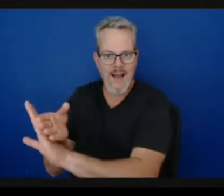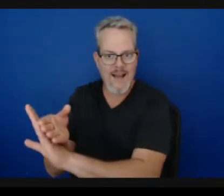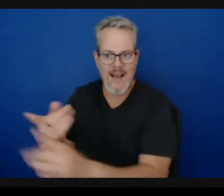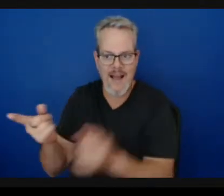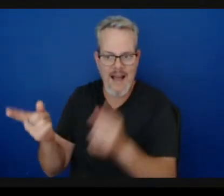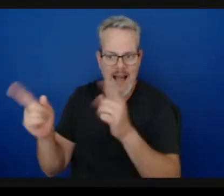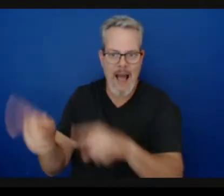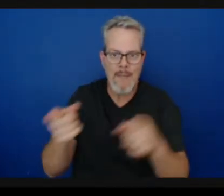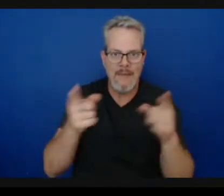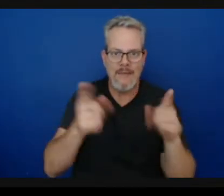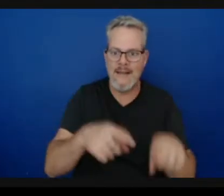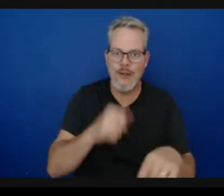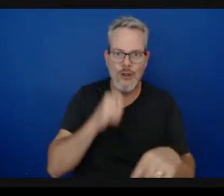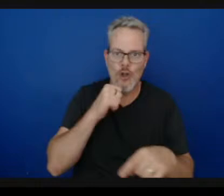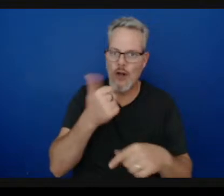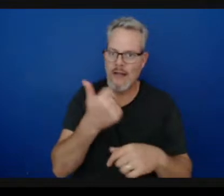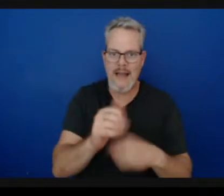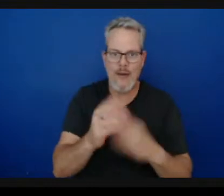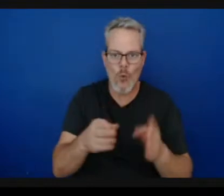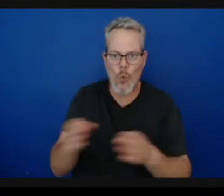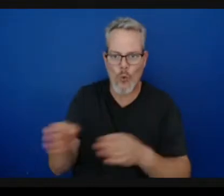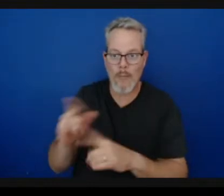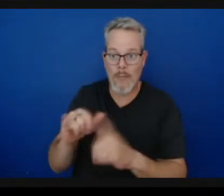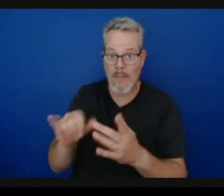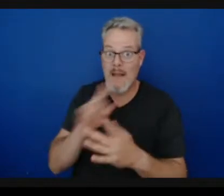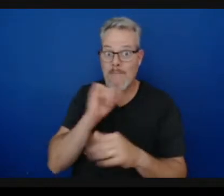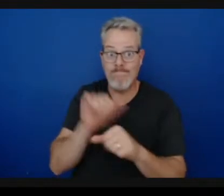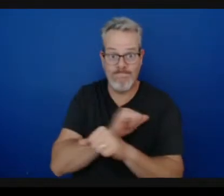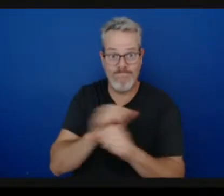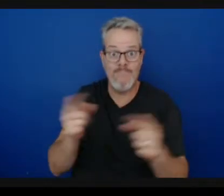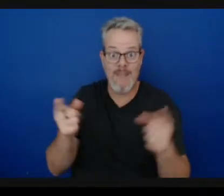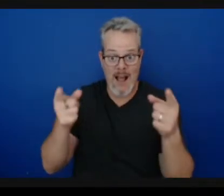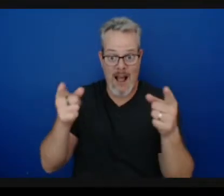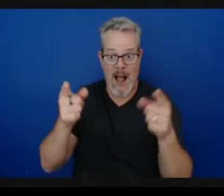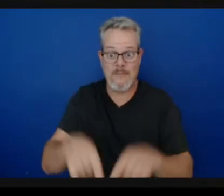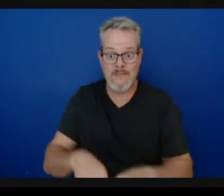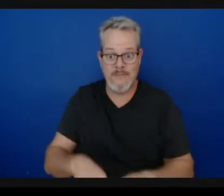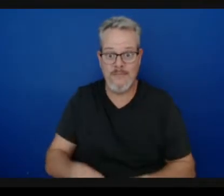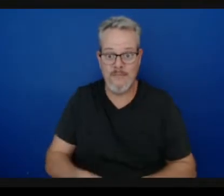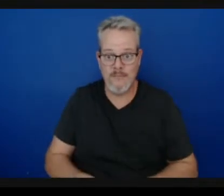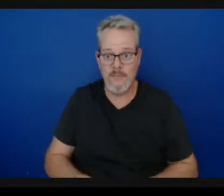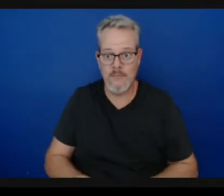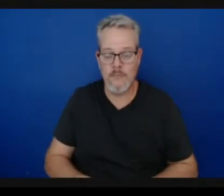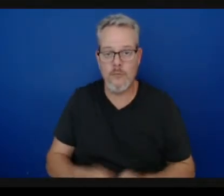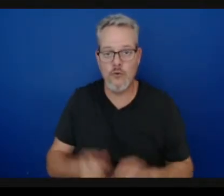necessarily predict or expect, but that's how it actually went down in that